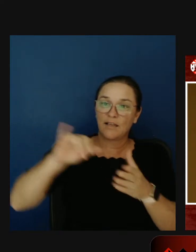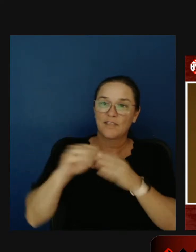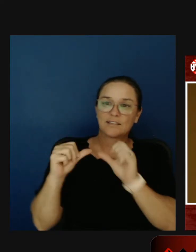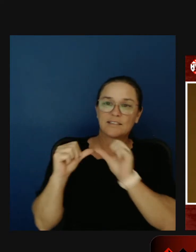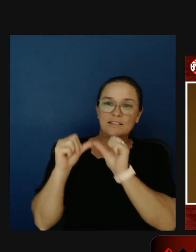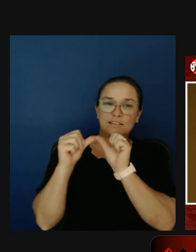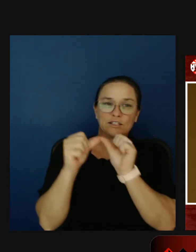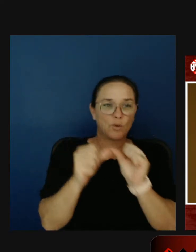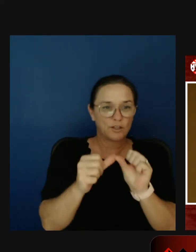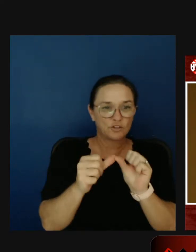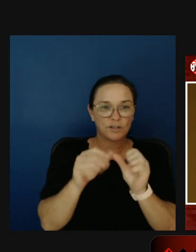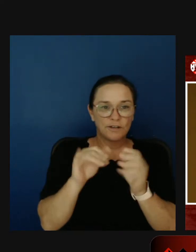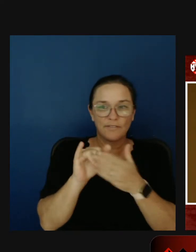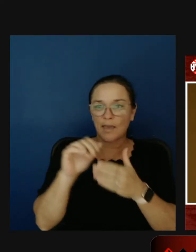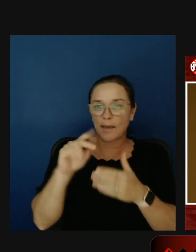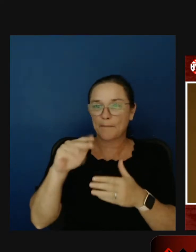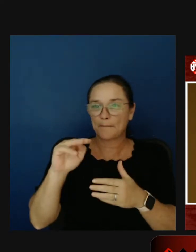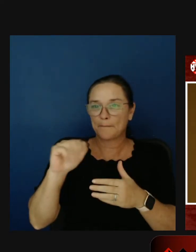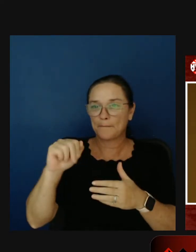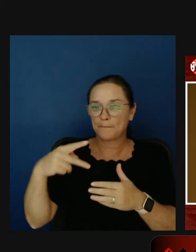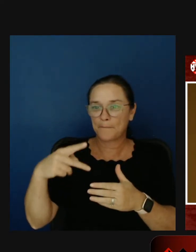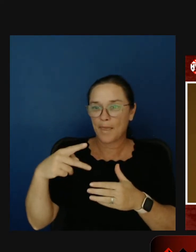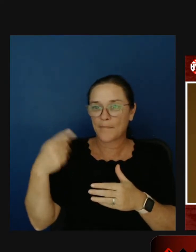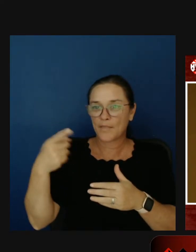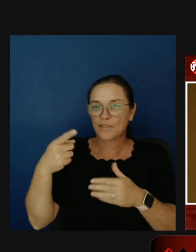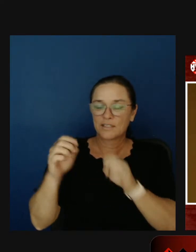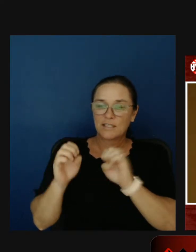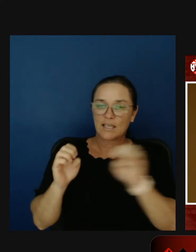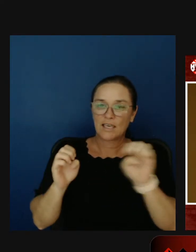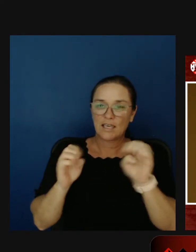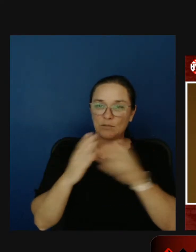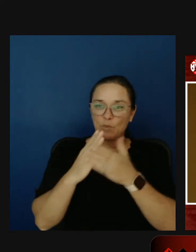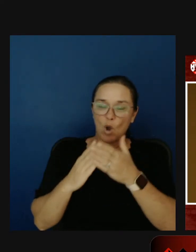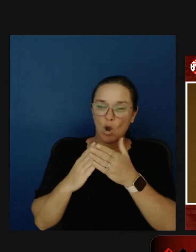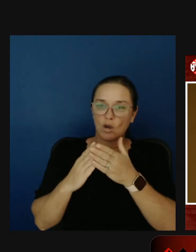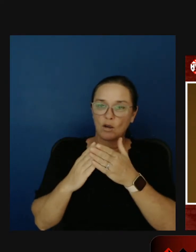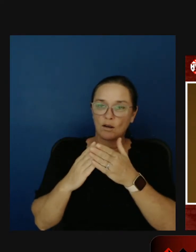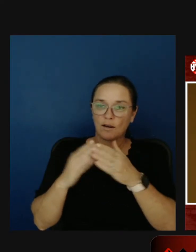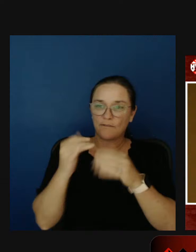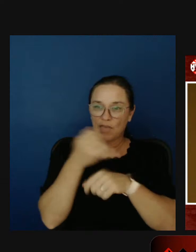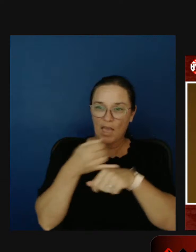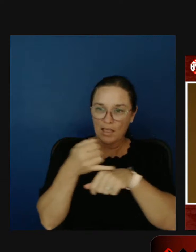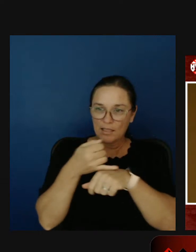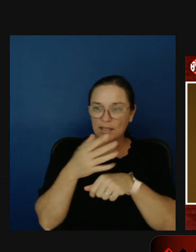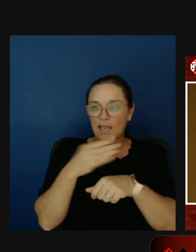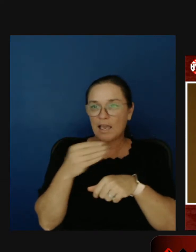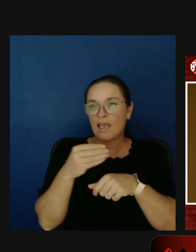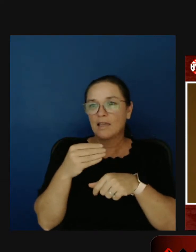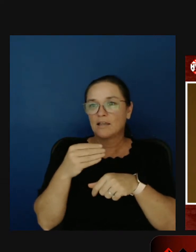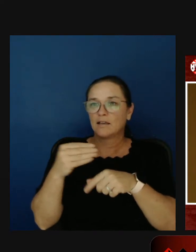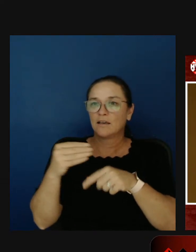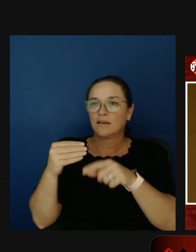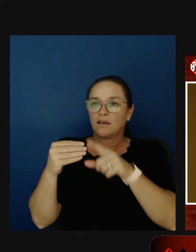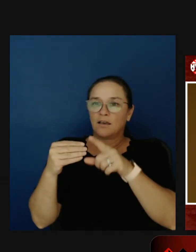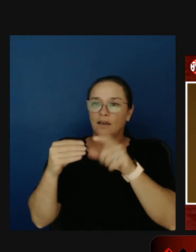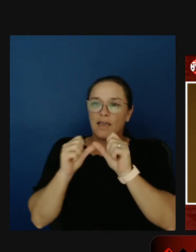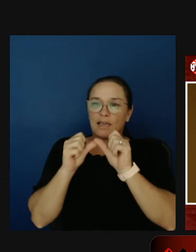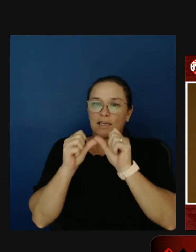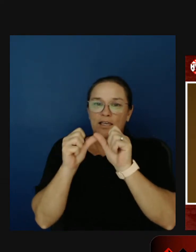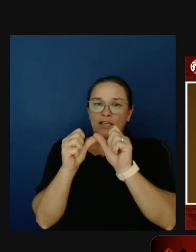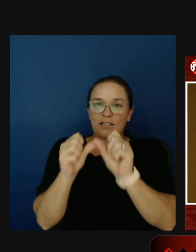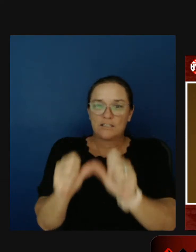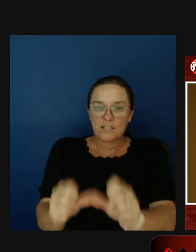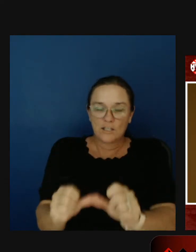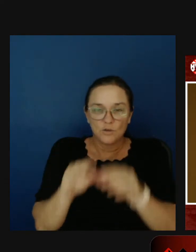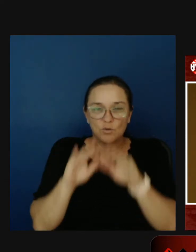continuation of this map. So you can see here's the eastern end of the island right here. And the East Rift Zone actually continues offshore for a